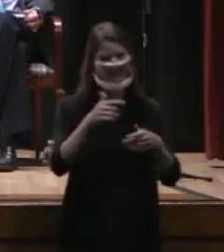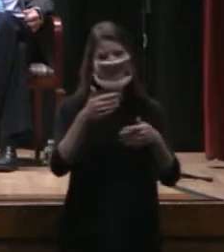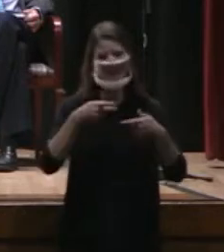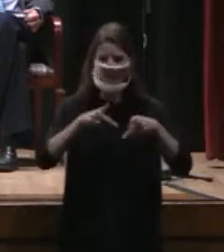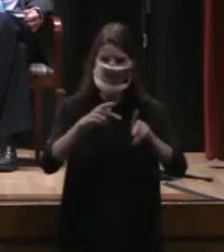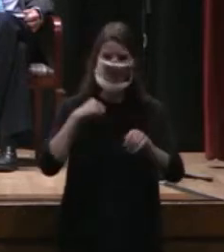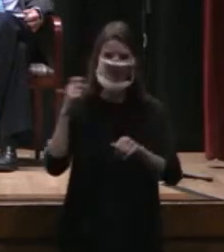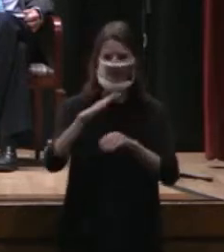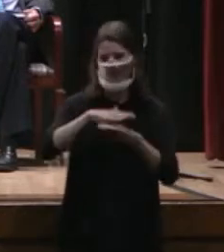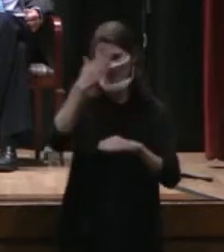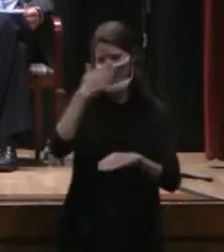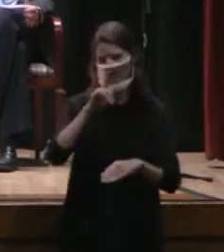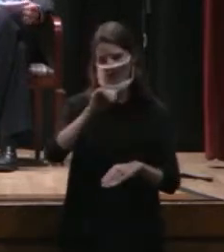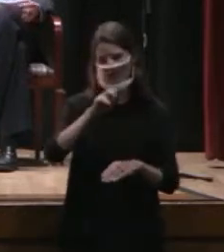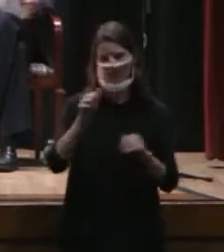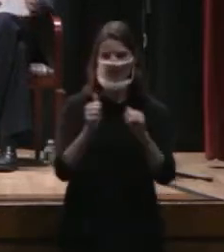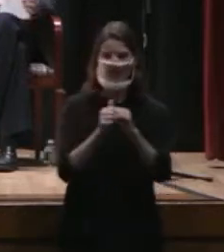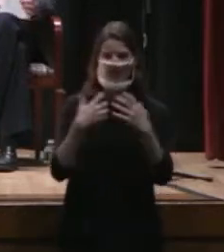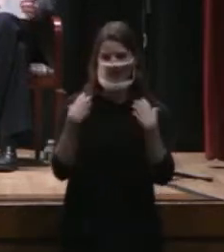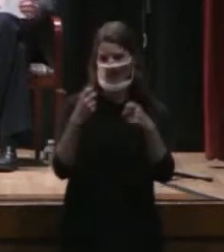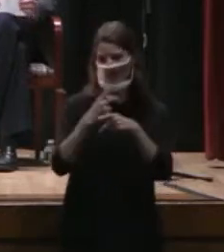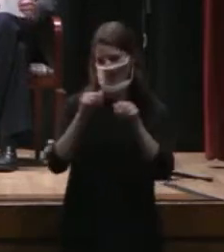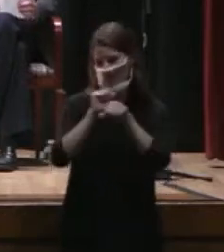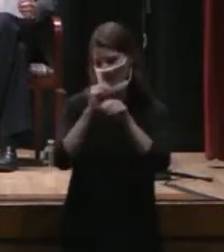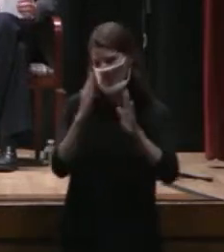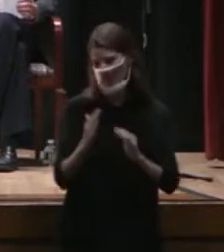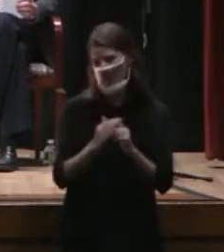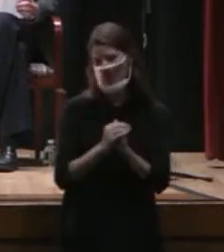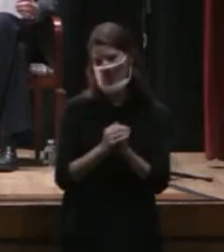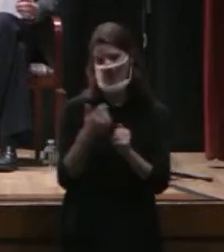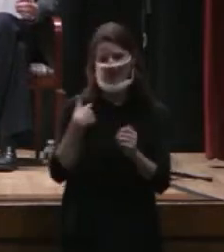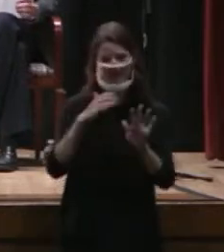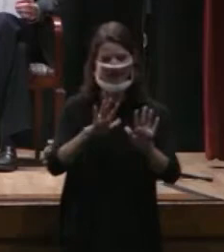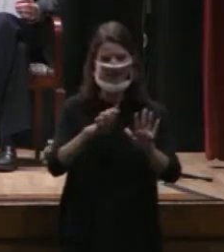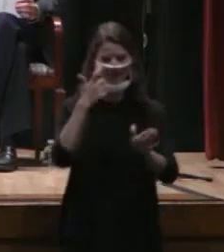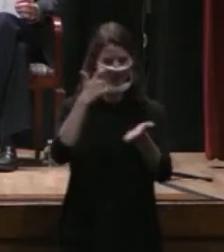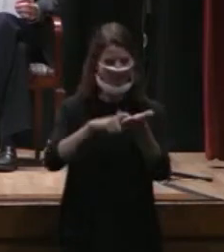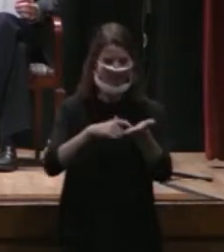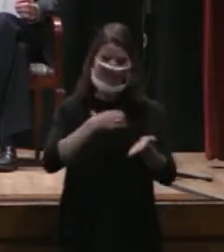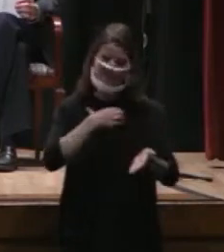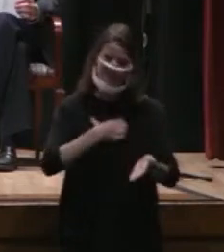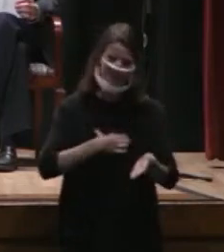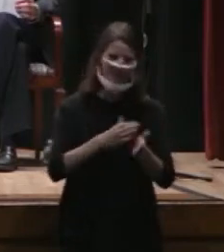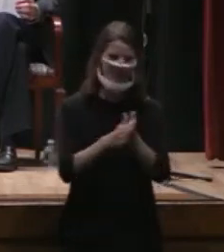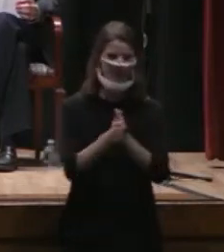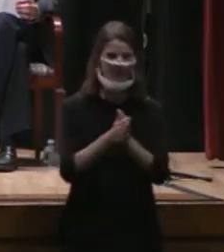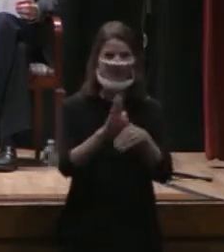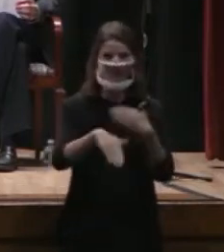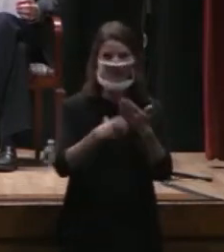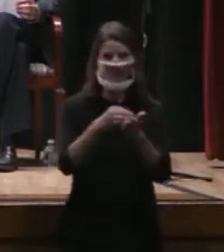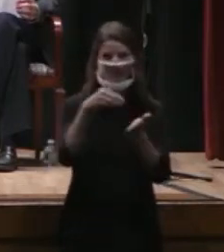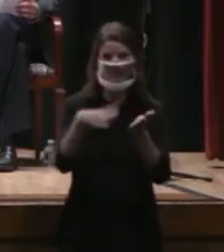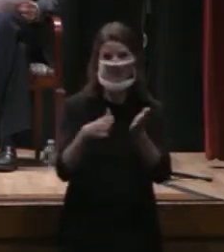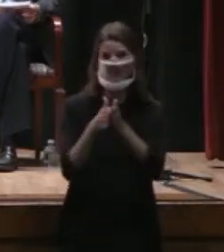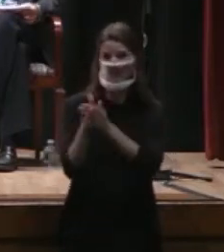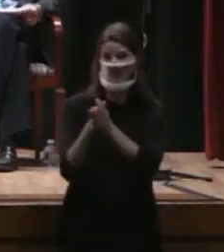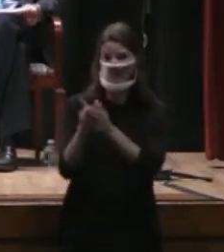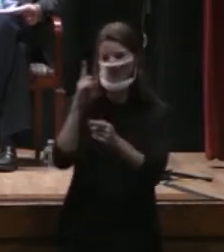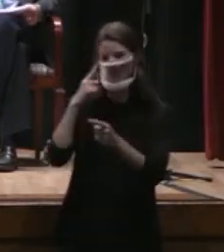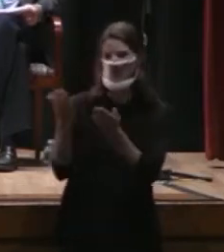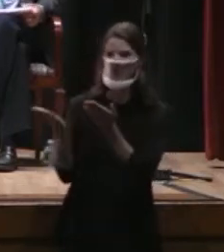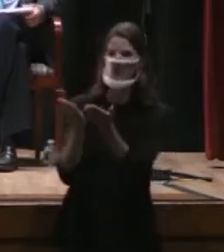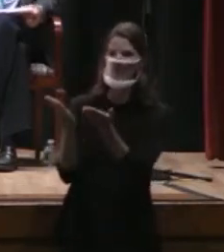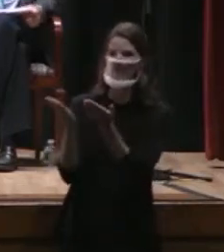front line." This situation reminded me about the passion our students have for serving,